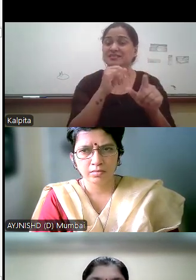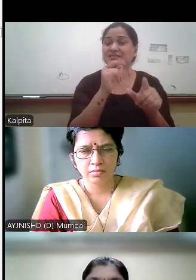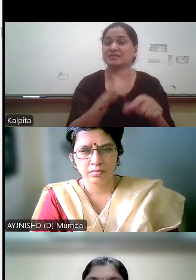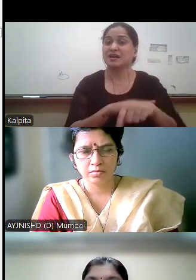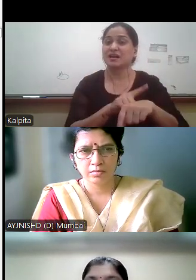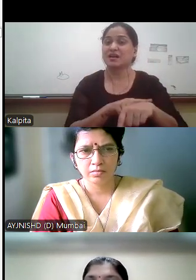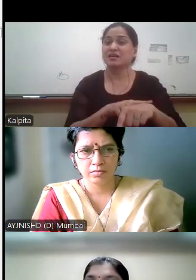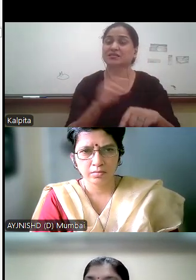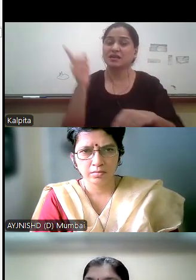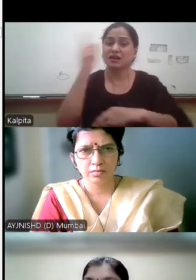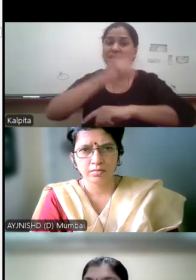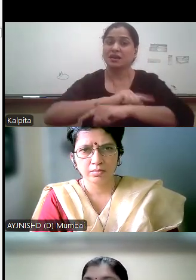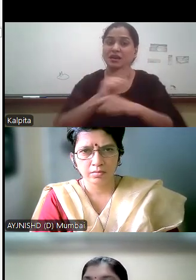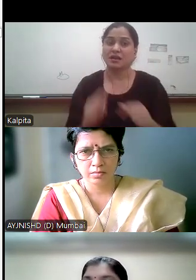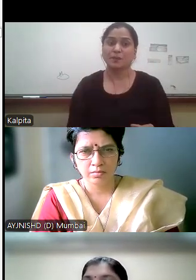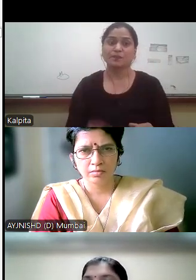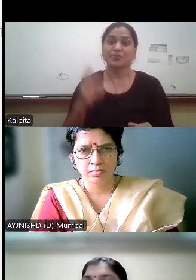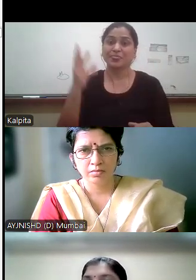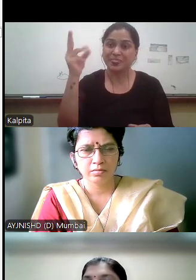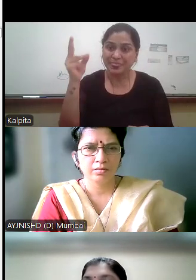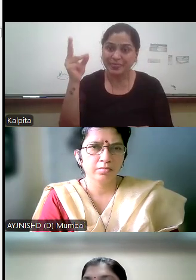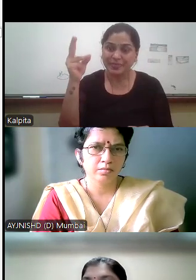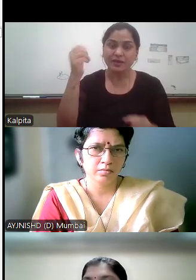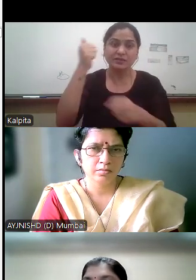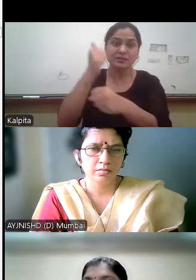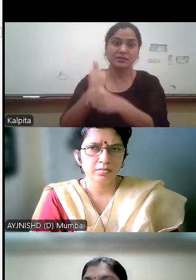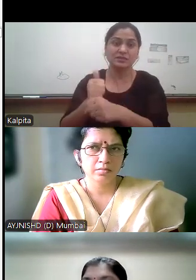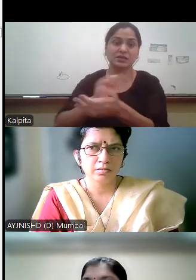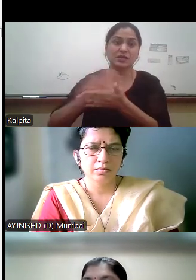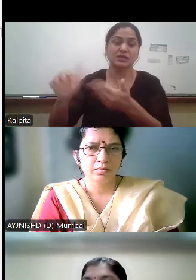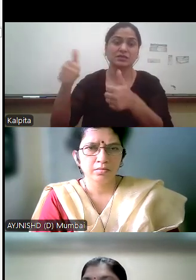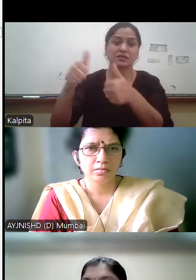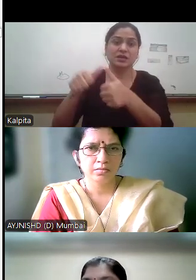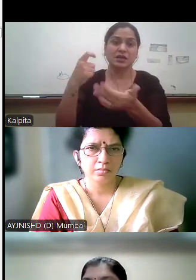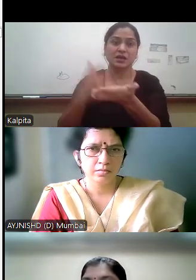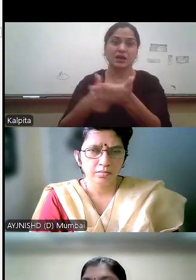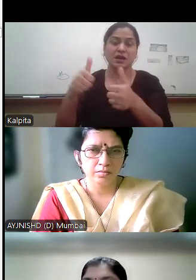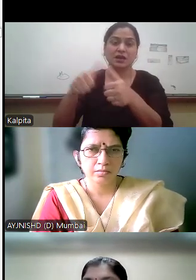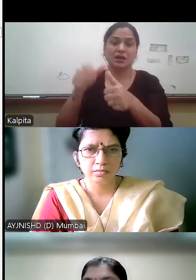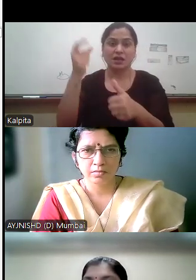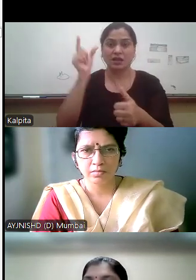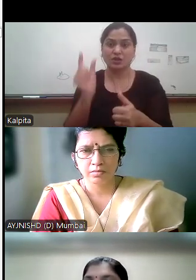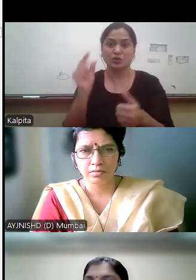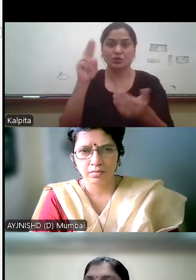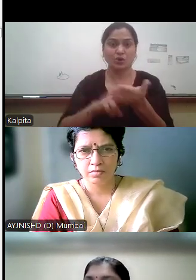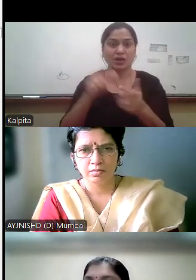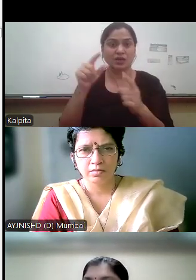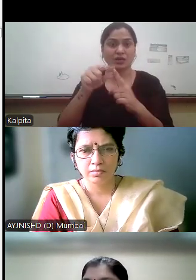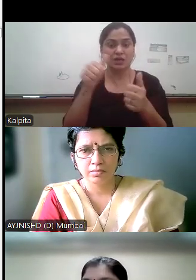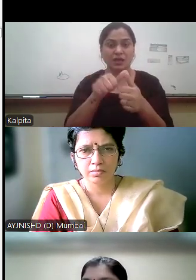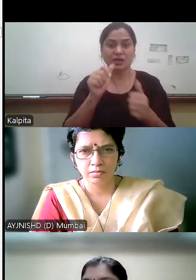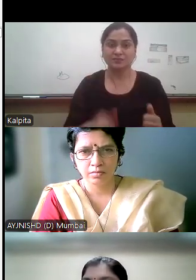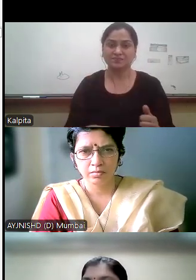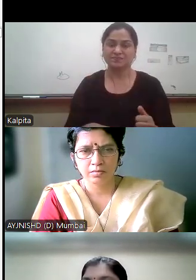there is a scheme called Garunda. Garunda is for persons with mental retardation, autism, CP, who have